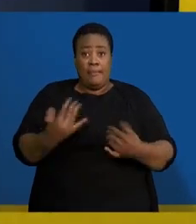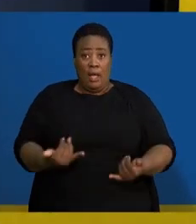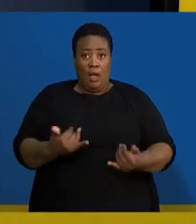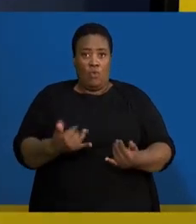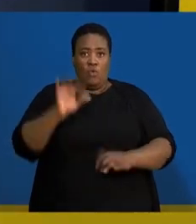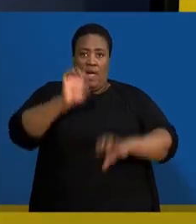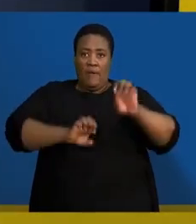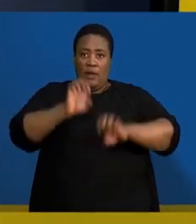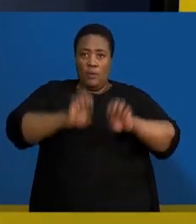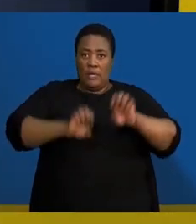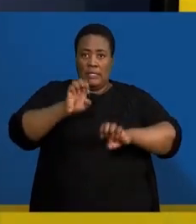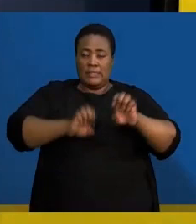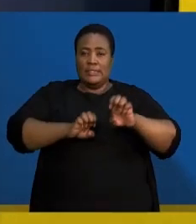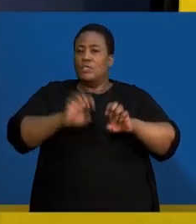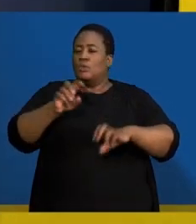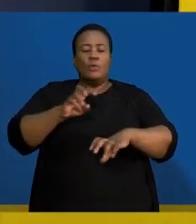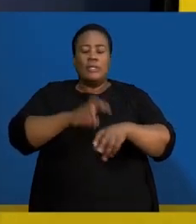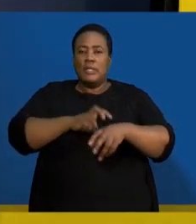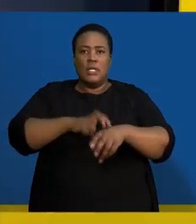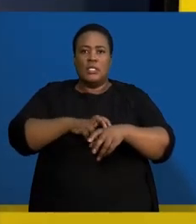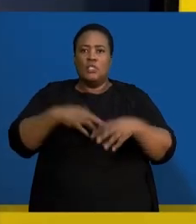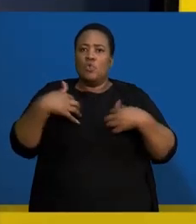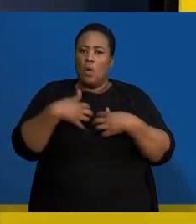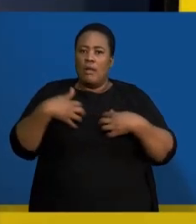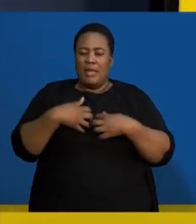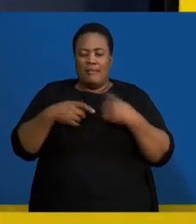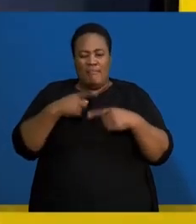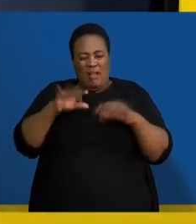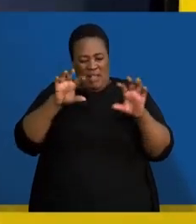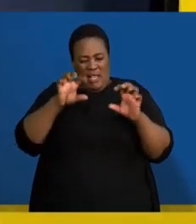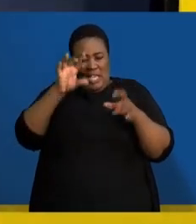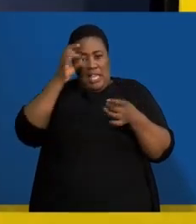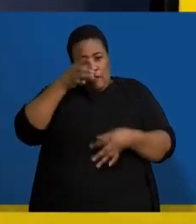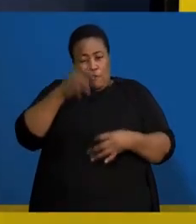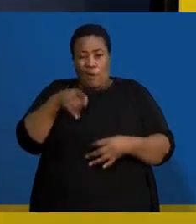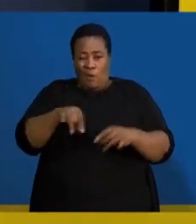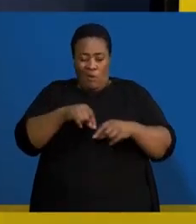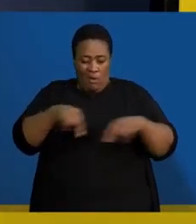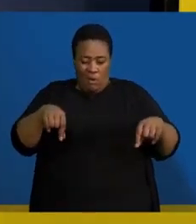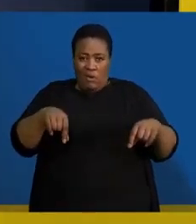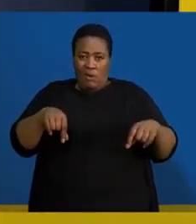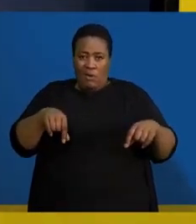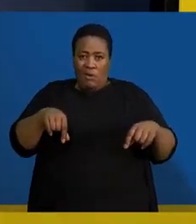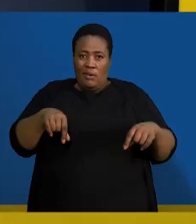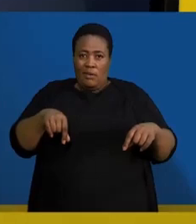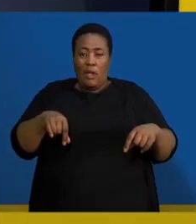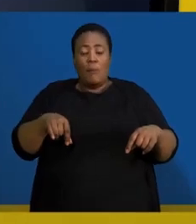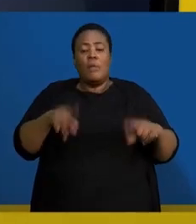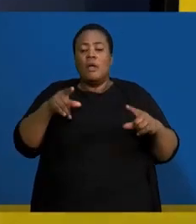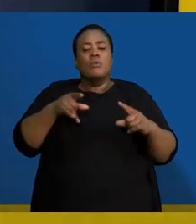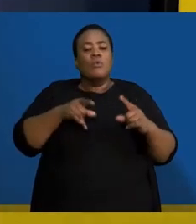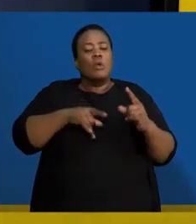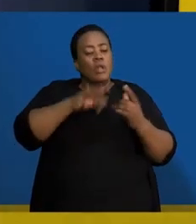source, you do not need to worry about this information. The information that is going to help you to give